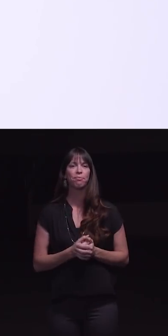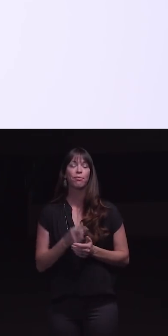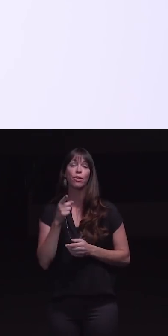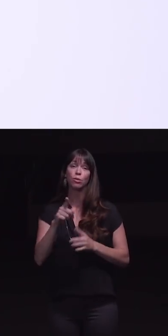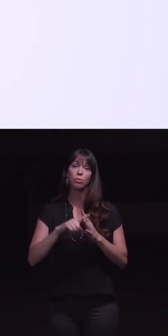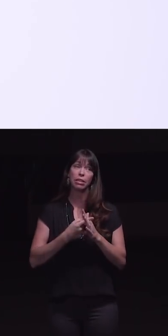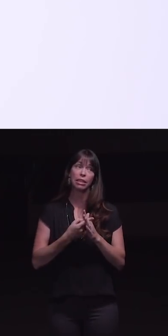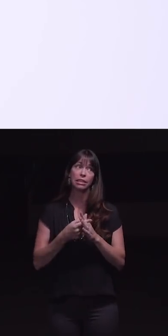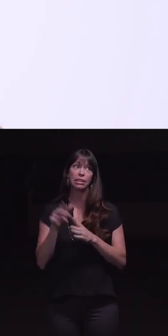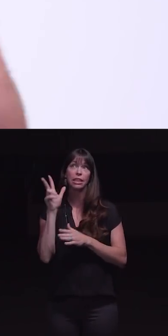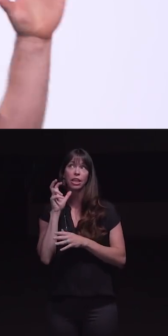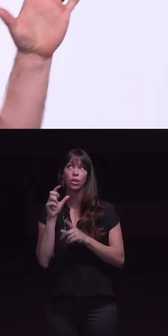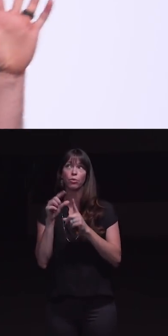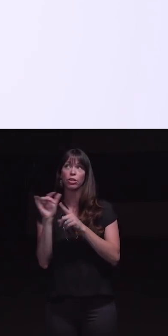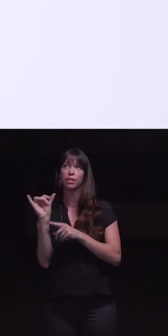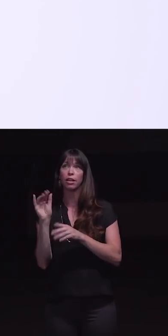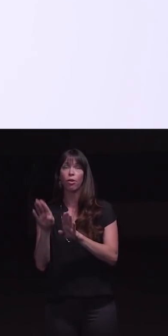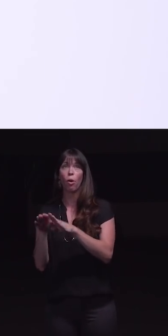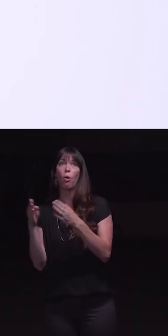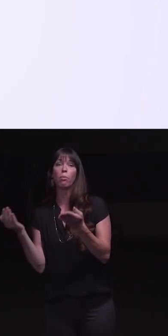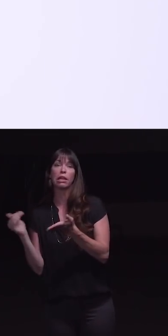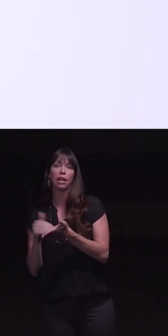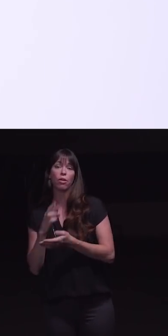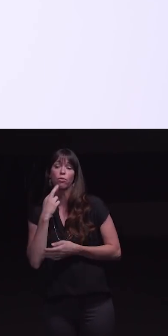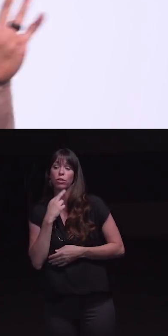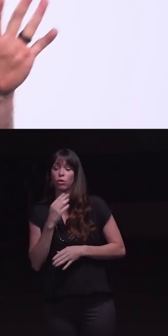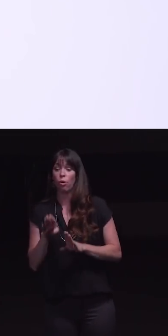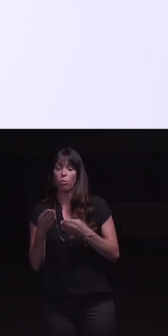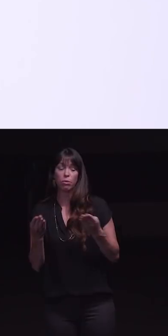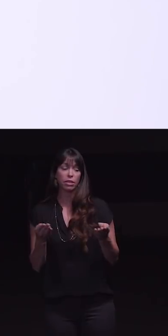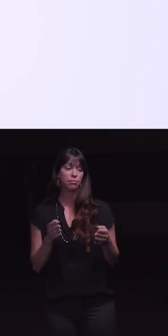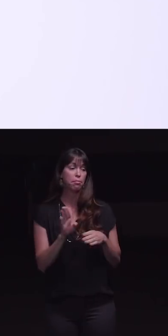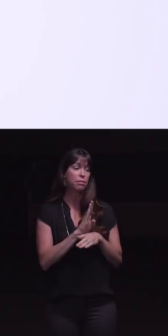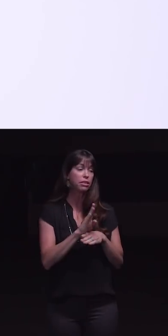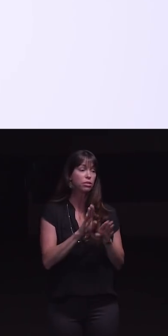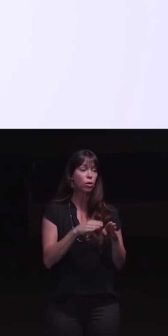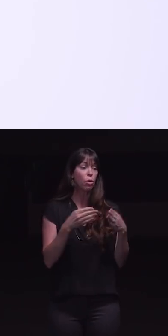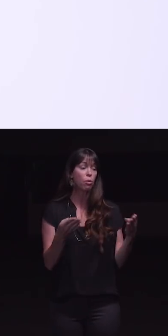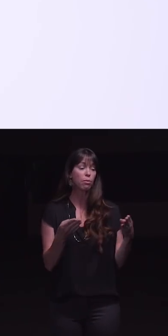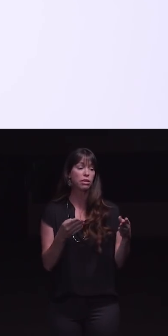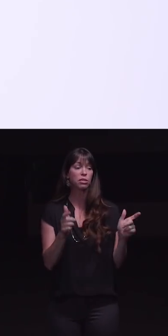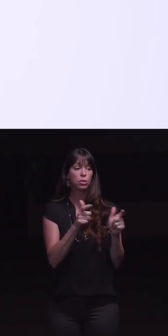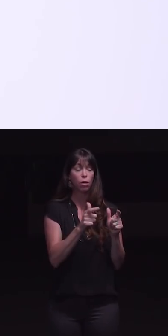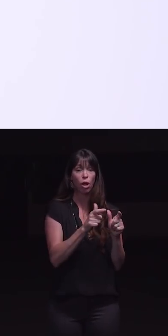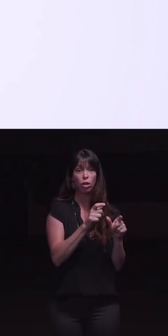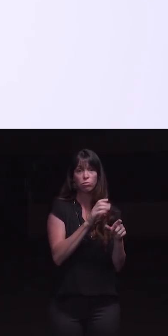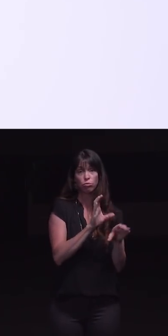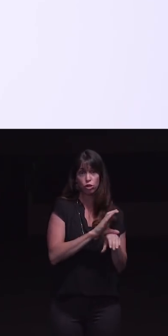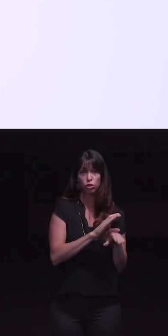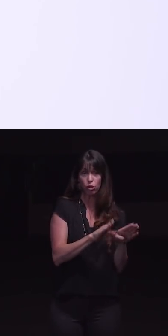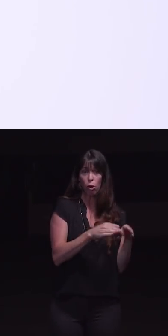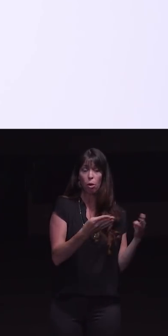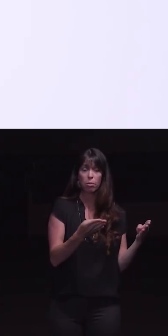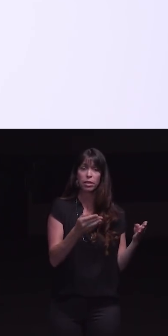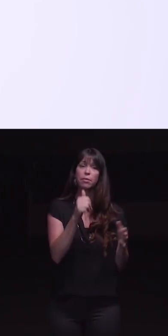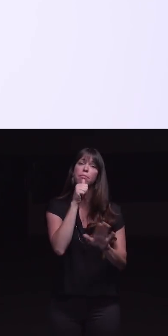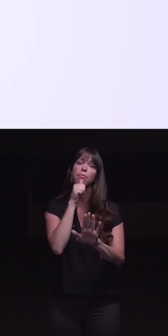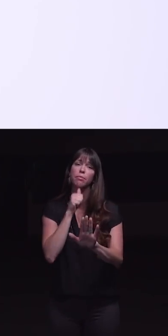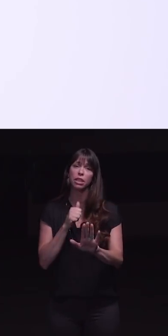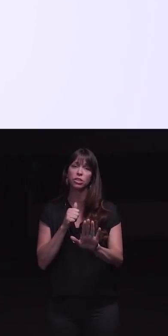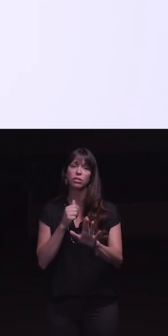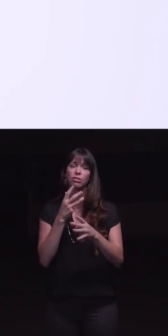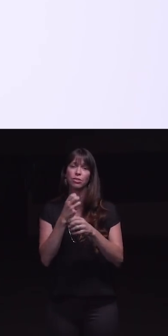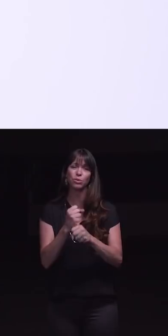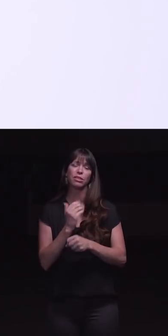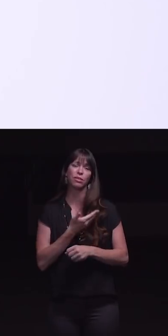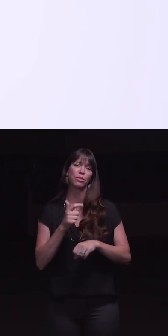hear terms like reopening, you hear restaurants reopening, businesses, even smaller churches, I want to ask you to be patient and